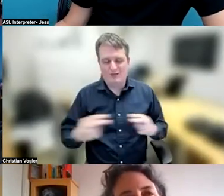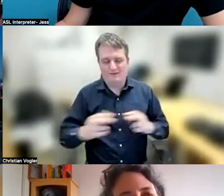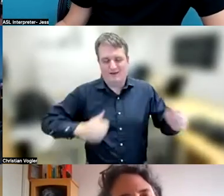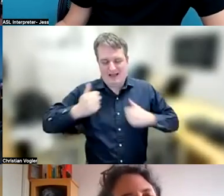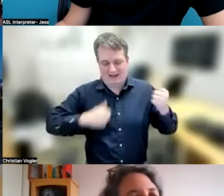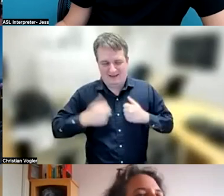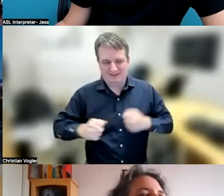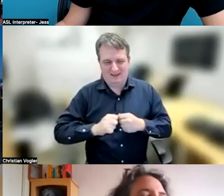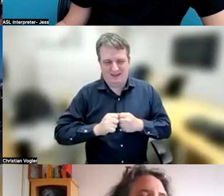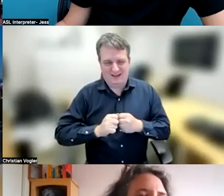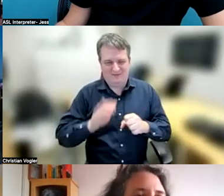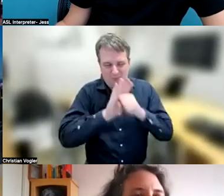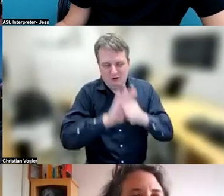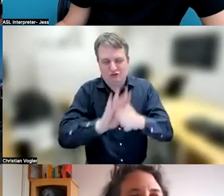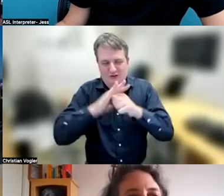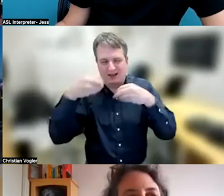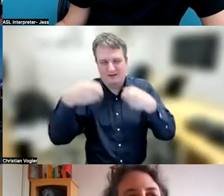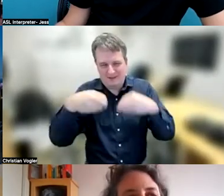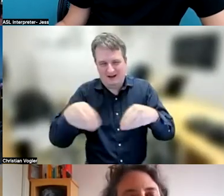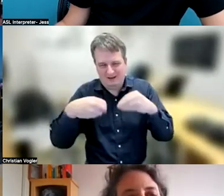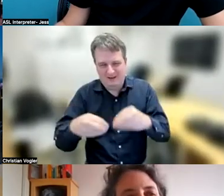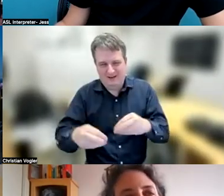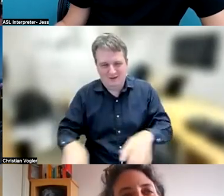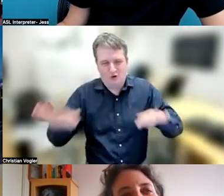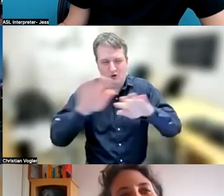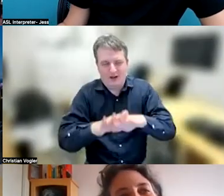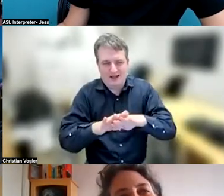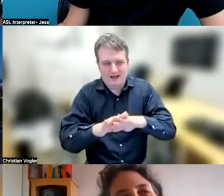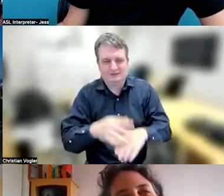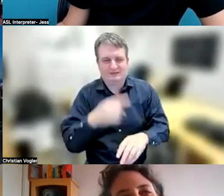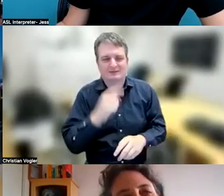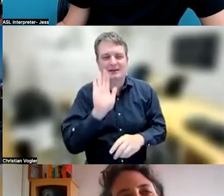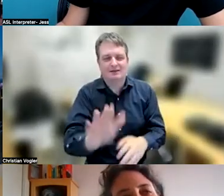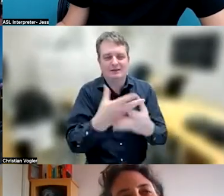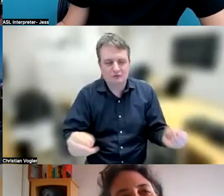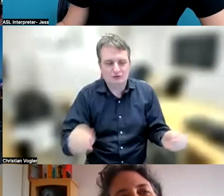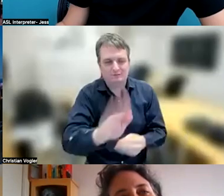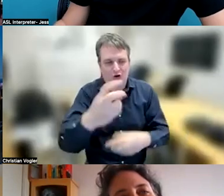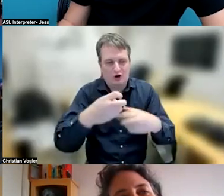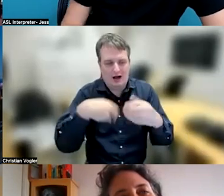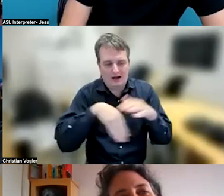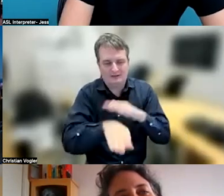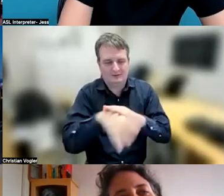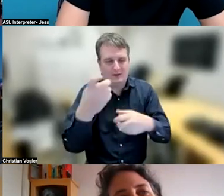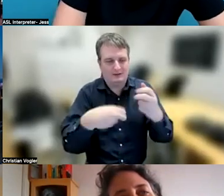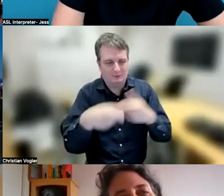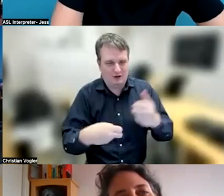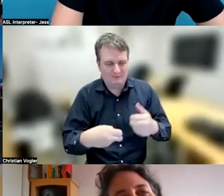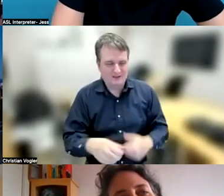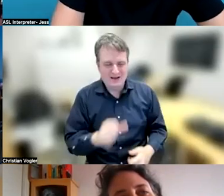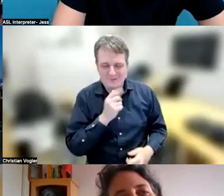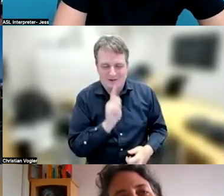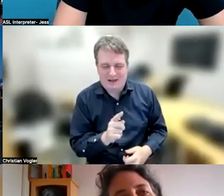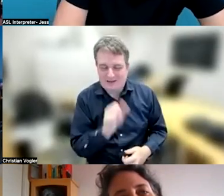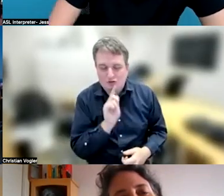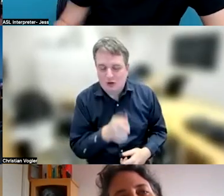that some companies are really fighting on and putting a lot of pressure in the market to create overlays and feeling that